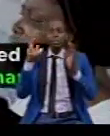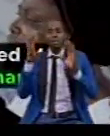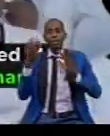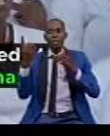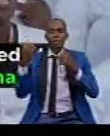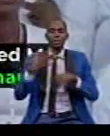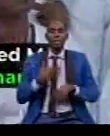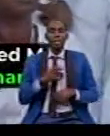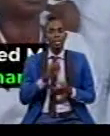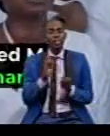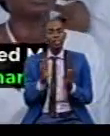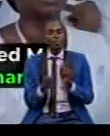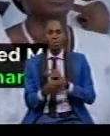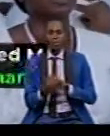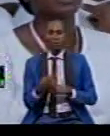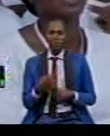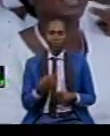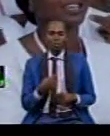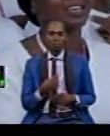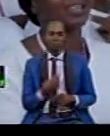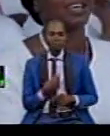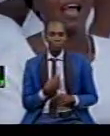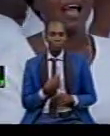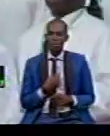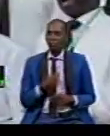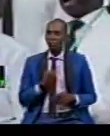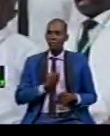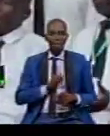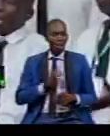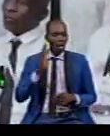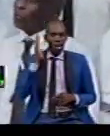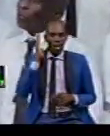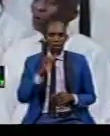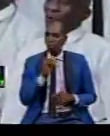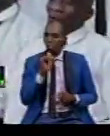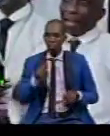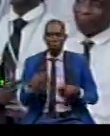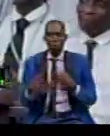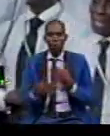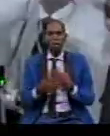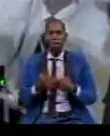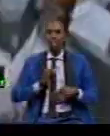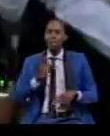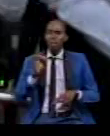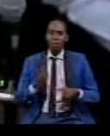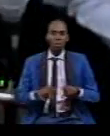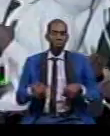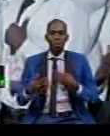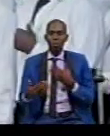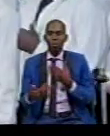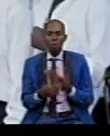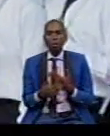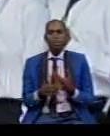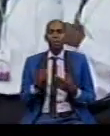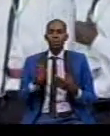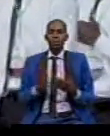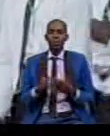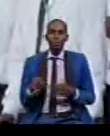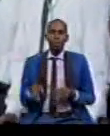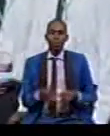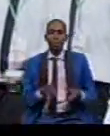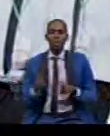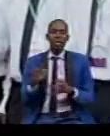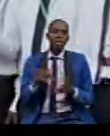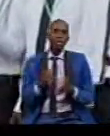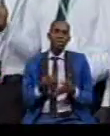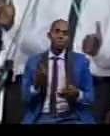Tomorrow, by 3 p.m., all of us that have taken this decision this evening,